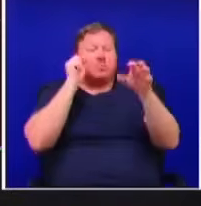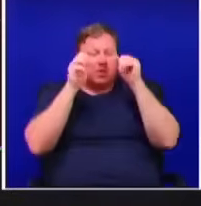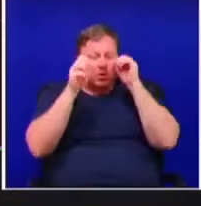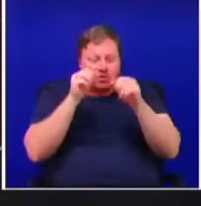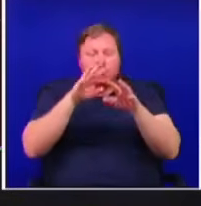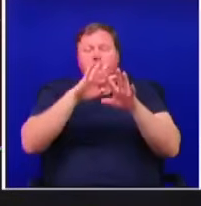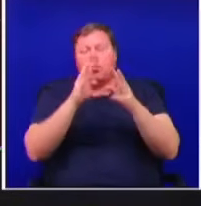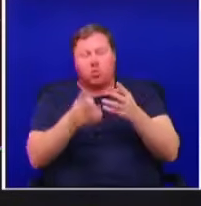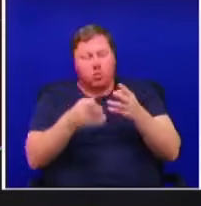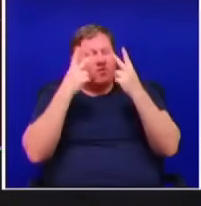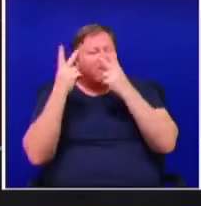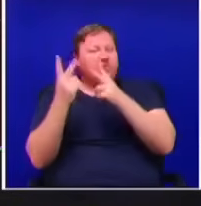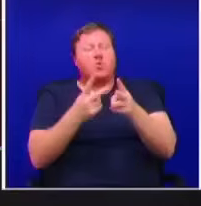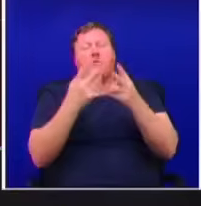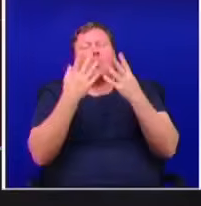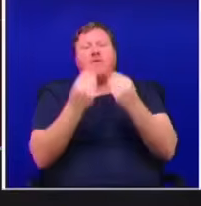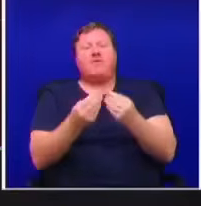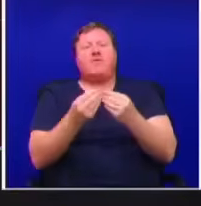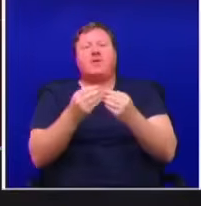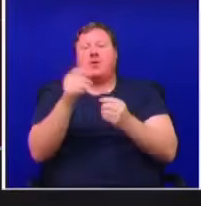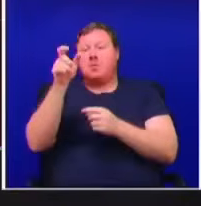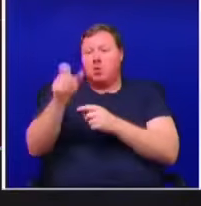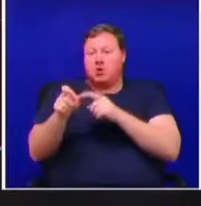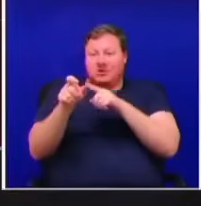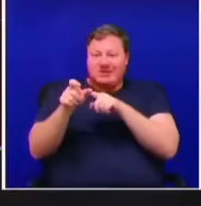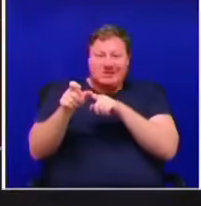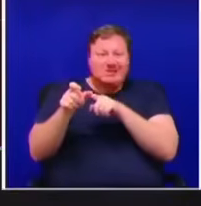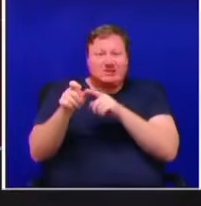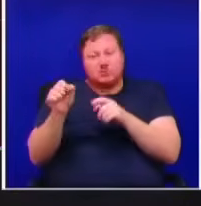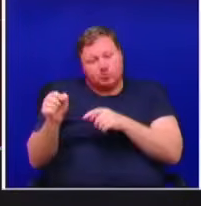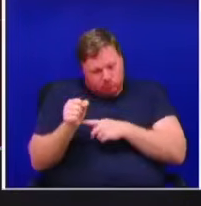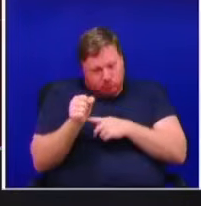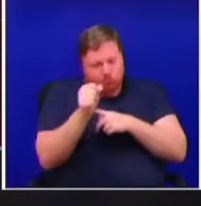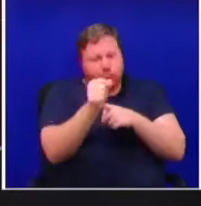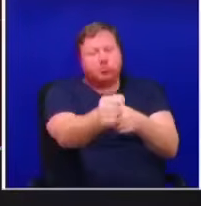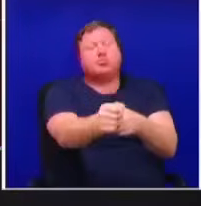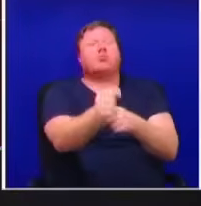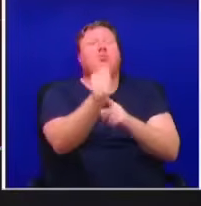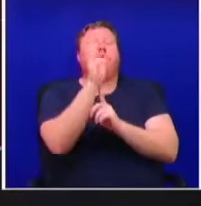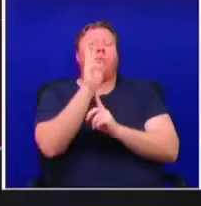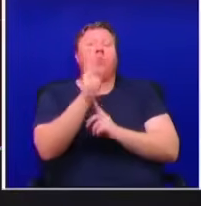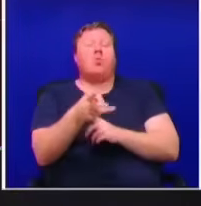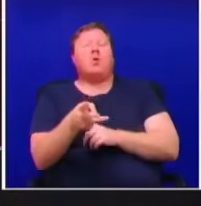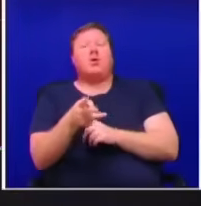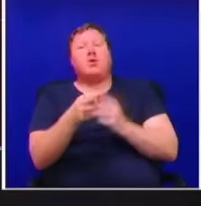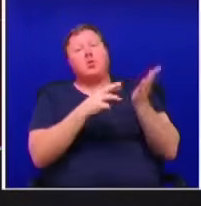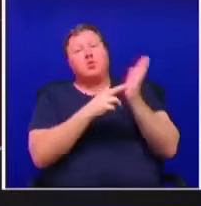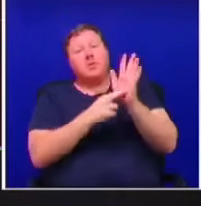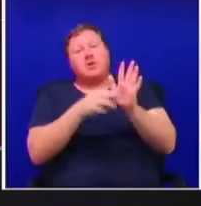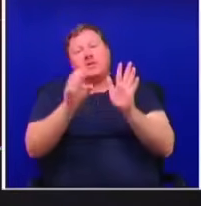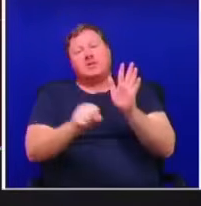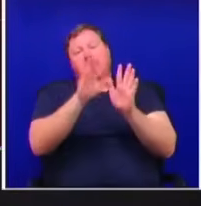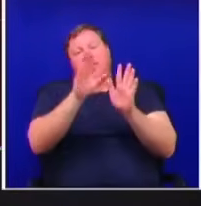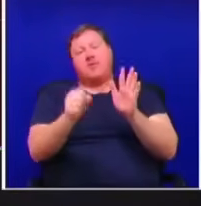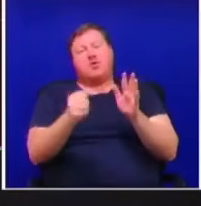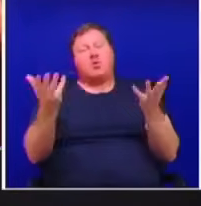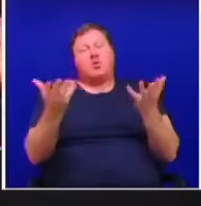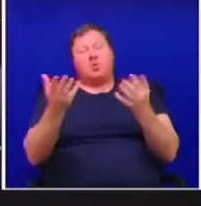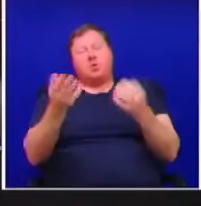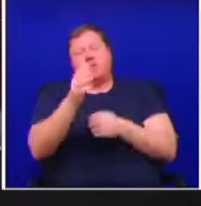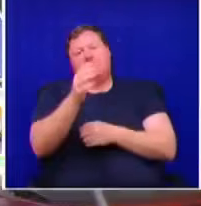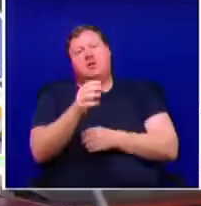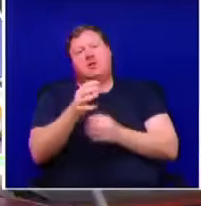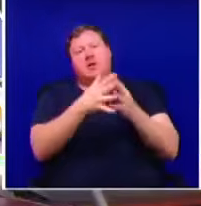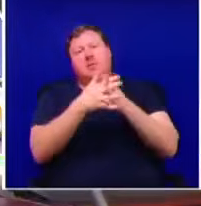that is the type of person that we are going to deploy to the United States as ambassador, as we